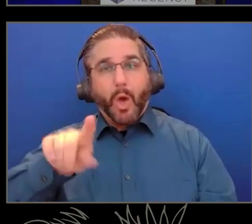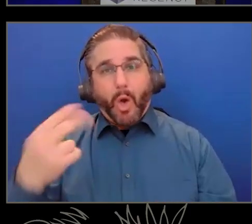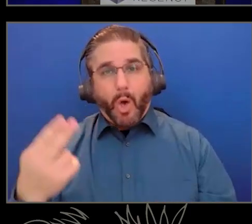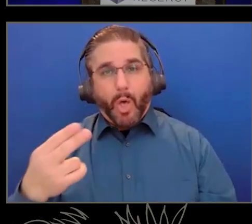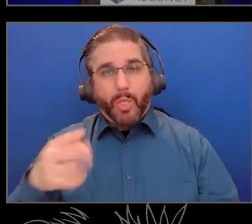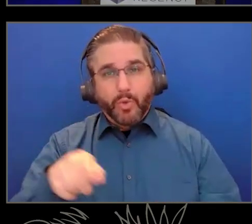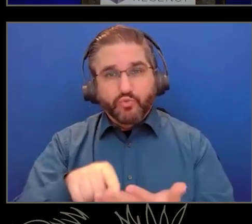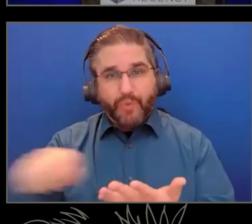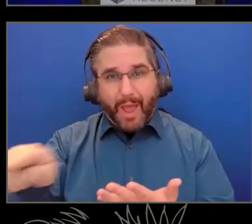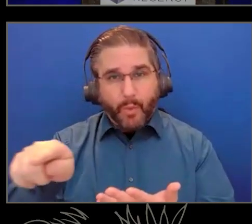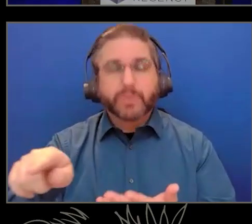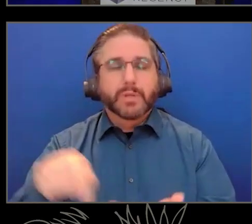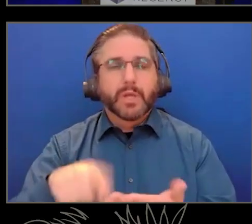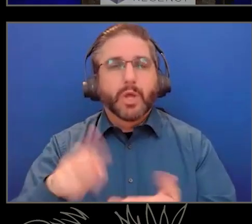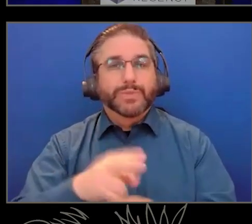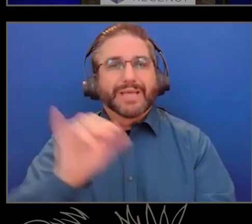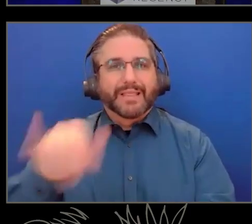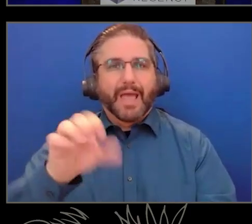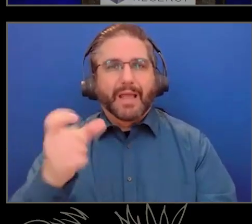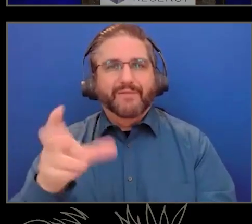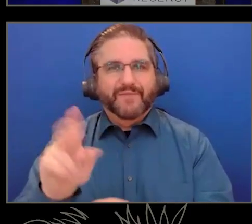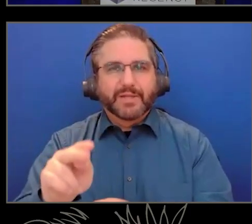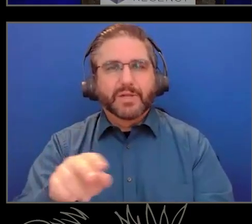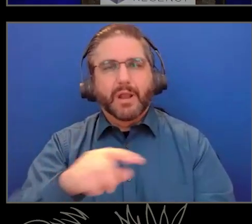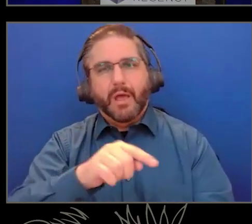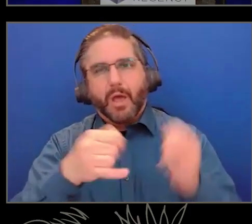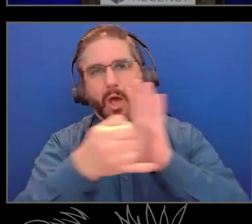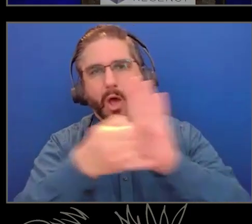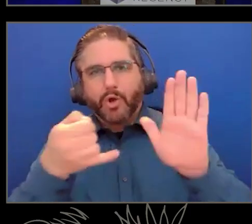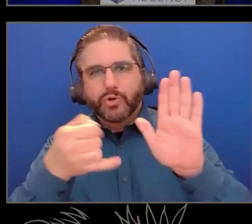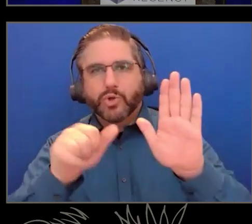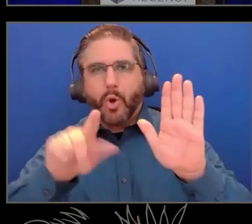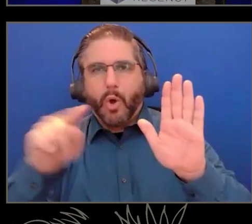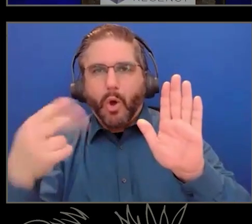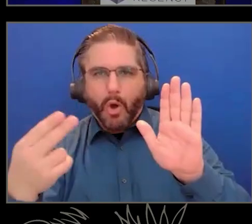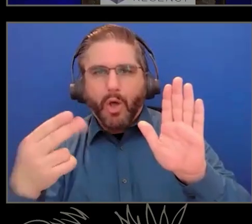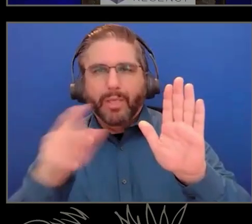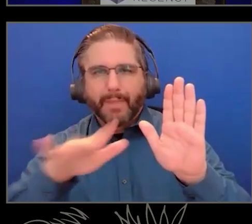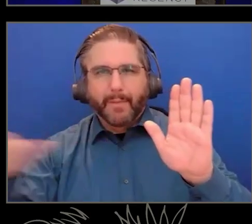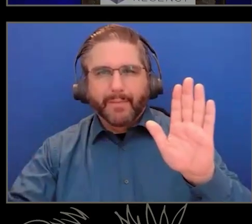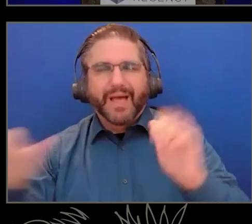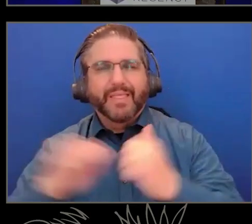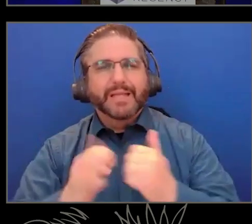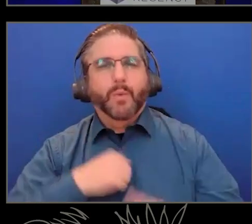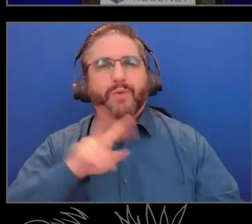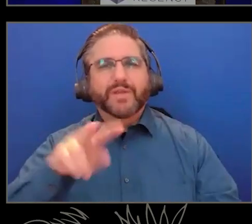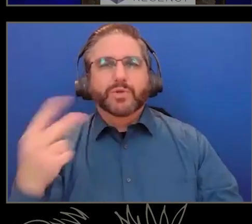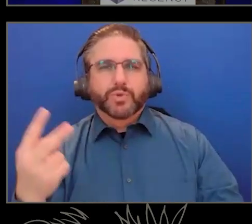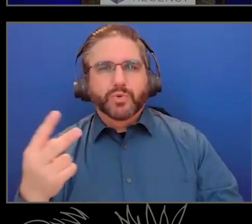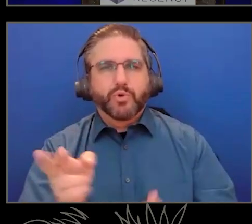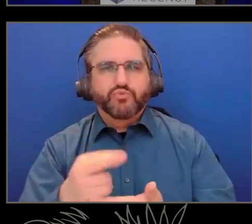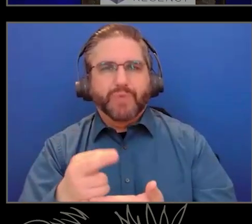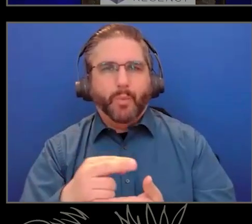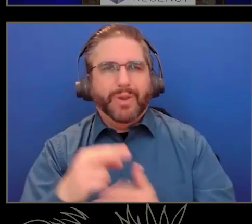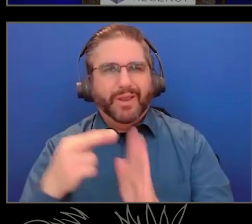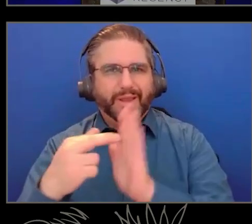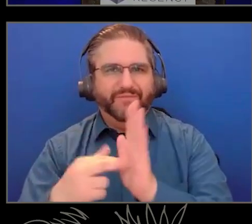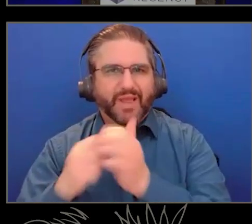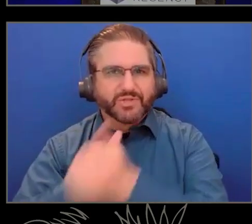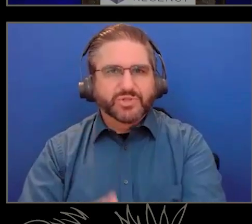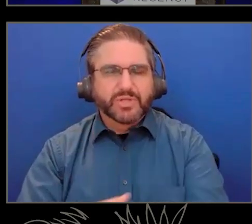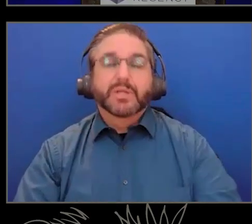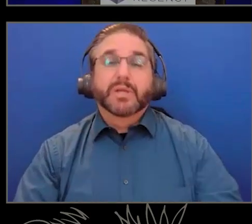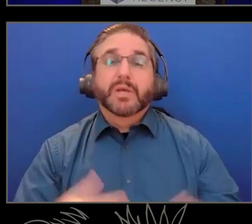see that they're actually using that convention, the _ auth, blah, blah, blah, blah, blah. So that's our V2 routing convention. And so let's